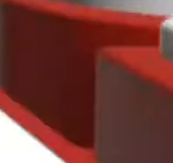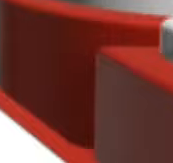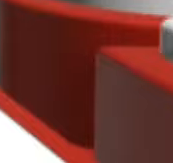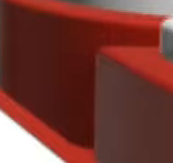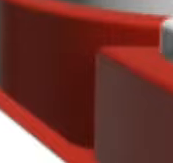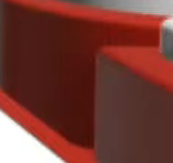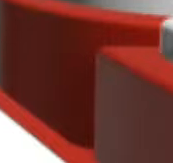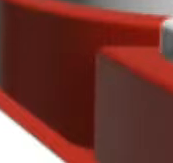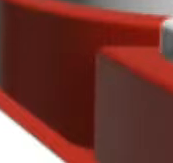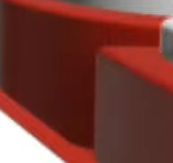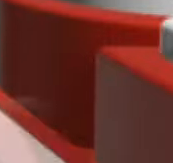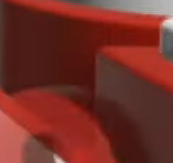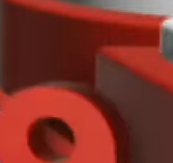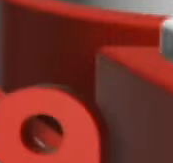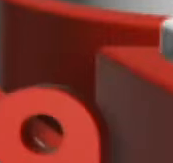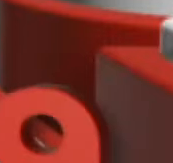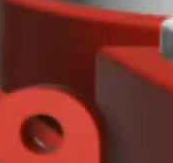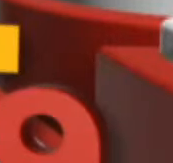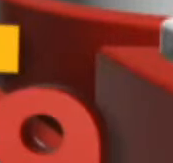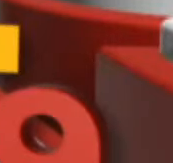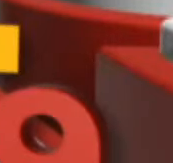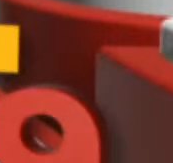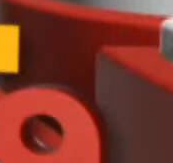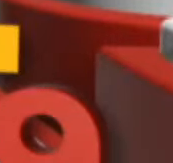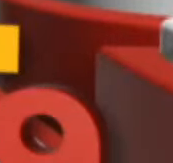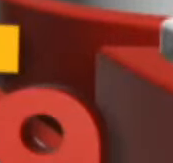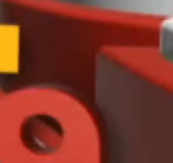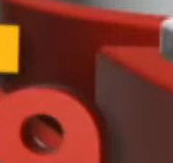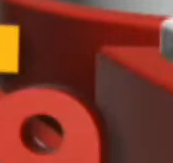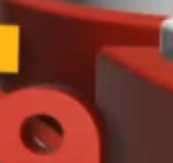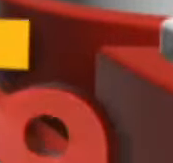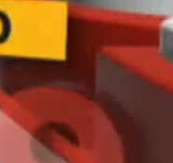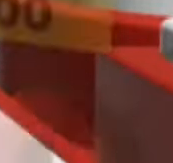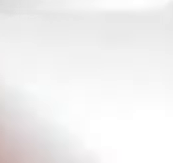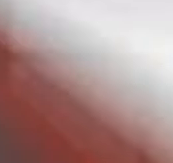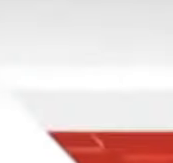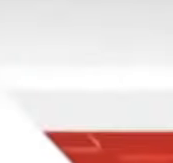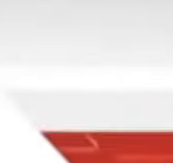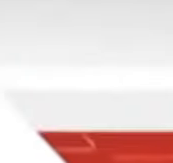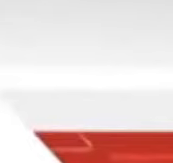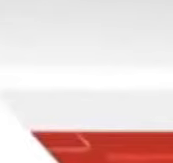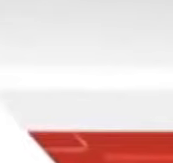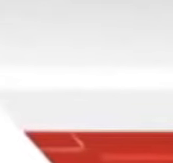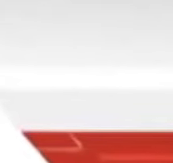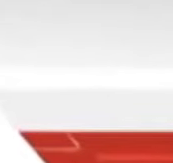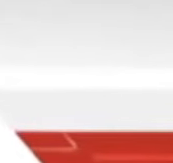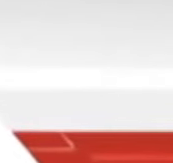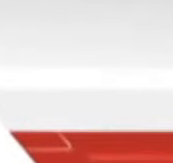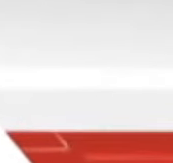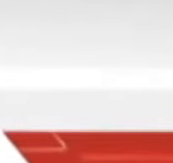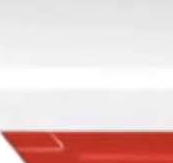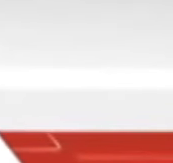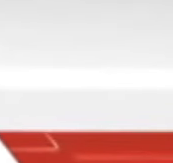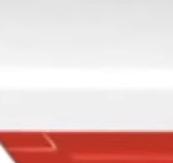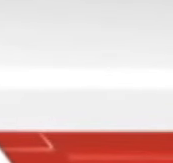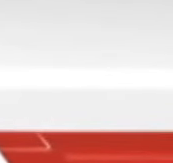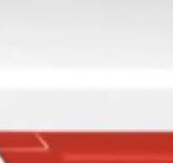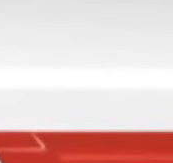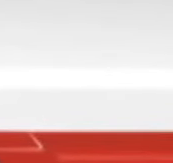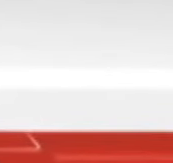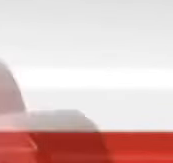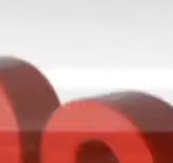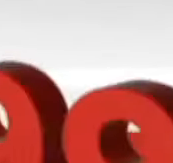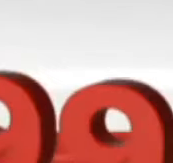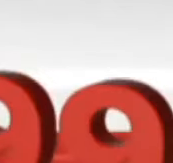Get this JVC Bluetooth soundbar for only 1299, save 500. Or catch the action on this Sansui 55-inch Full